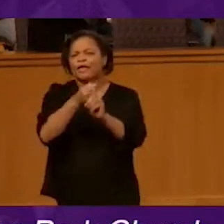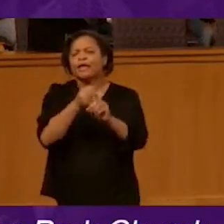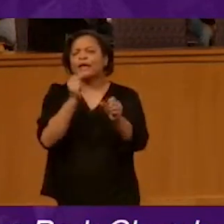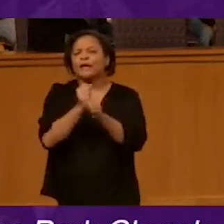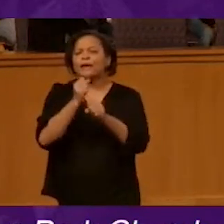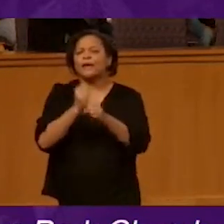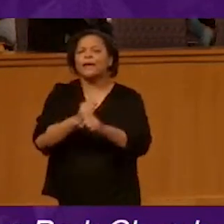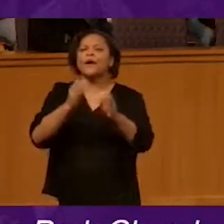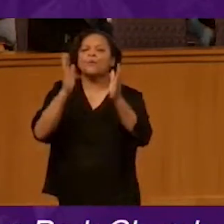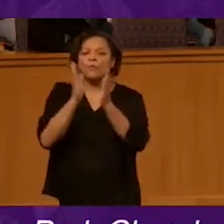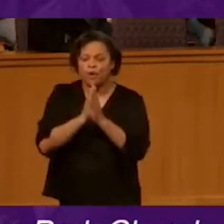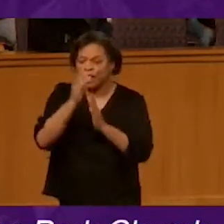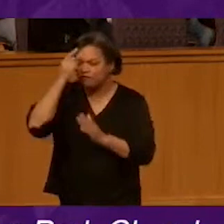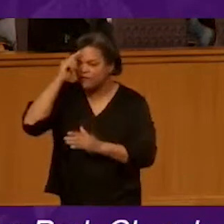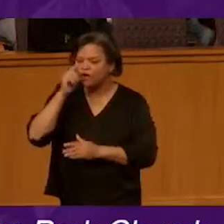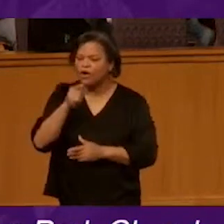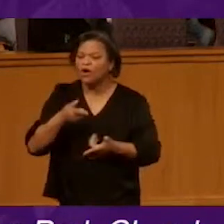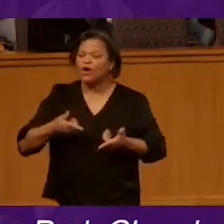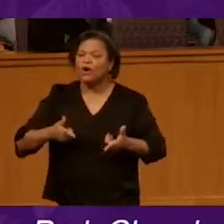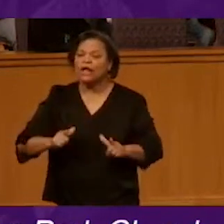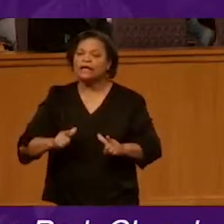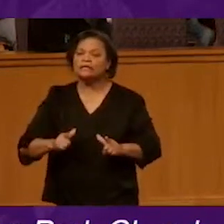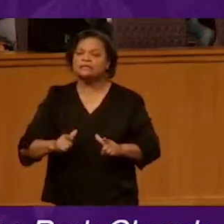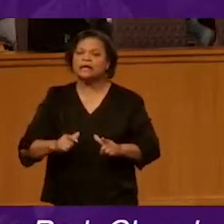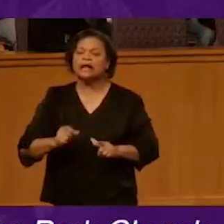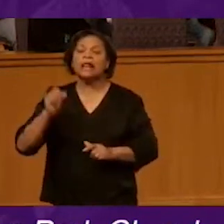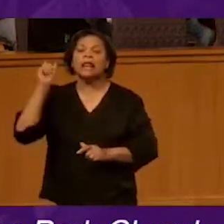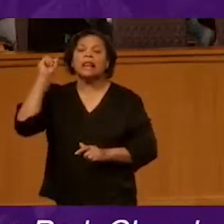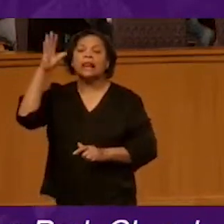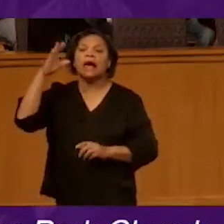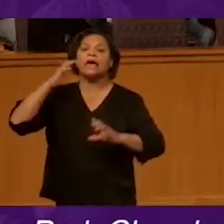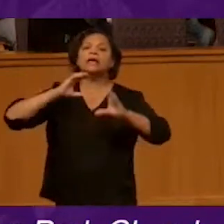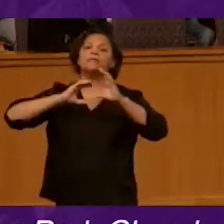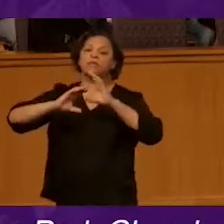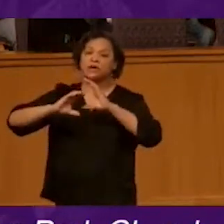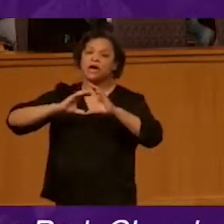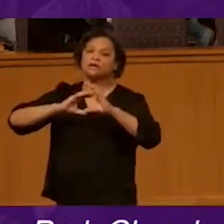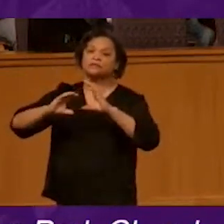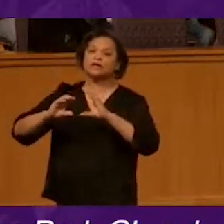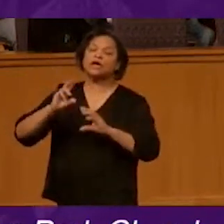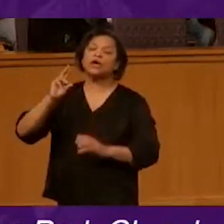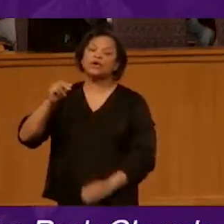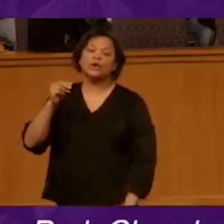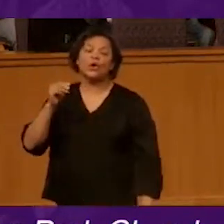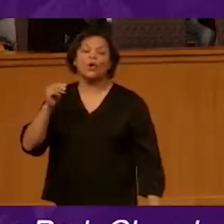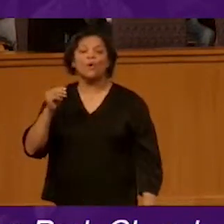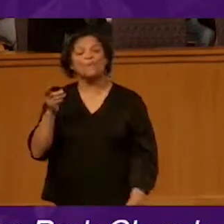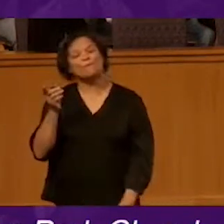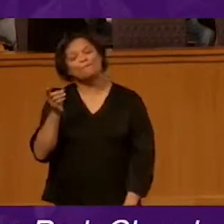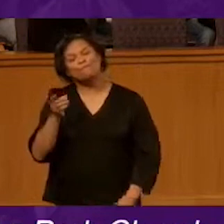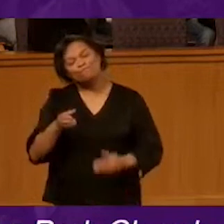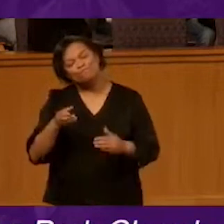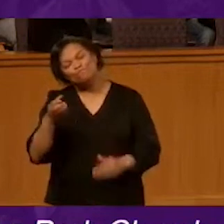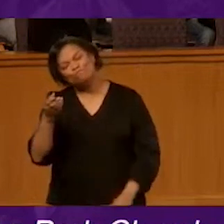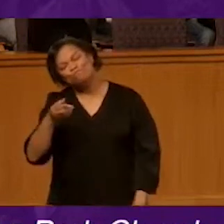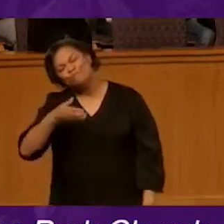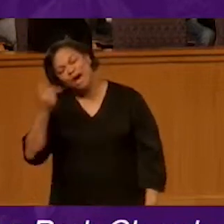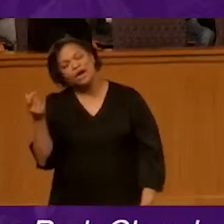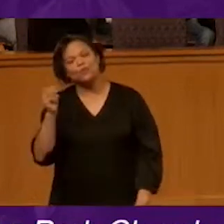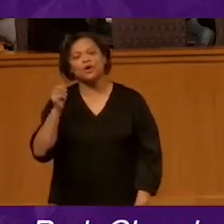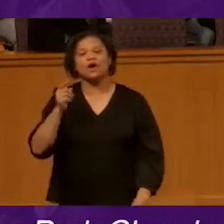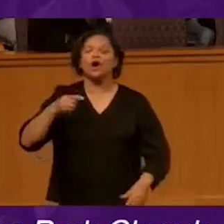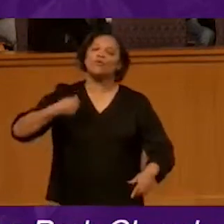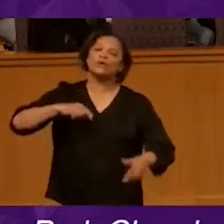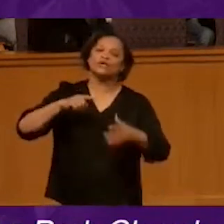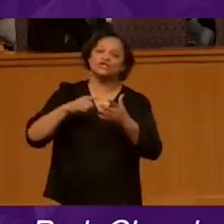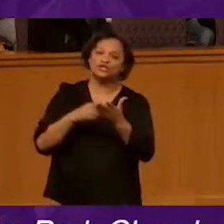are praying for her. So let's go ahead and light up the comment section regardless of what platform you're on so that we can be able to show love